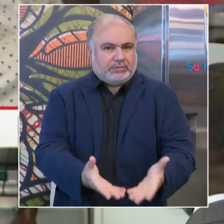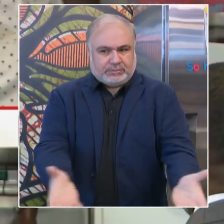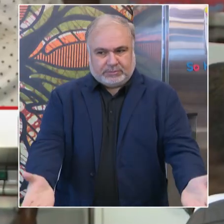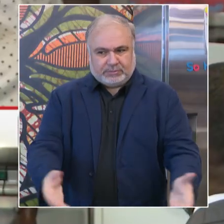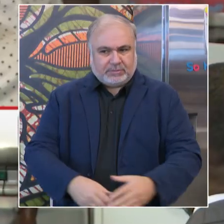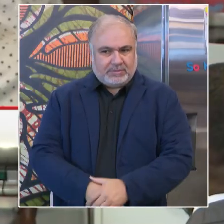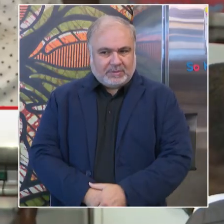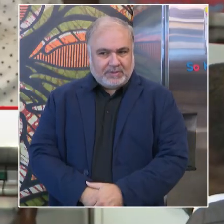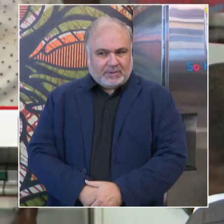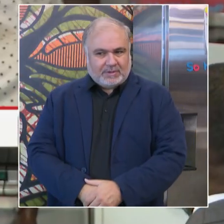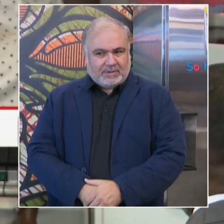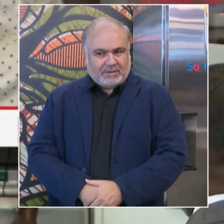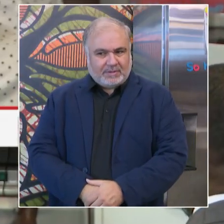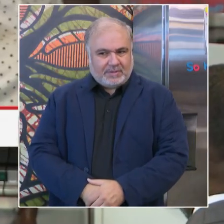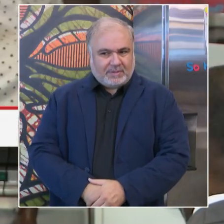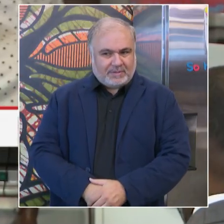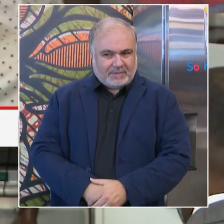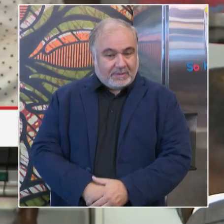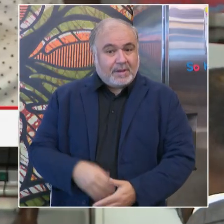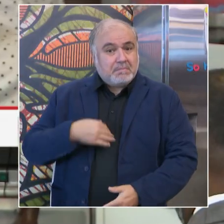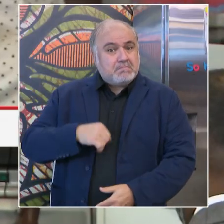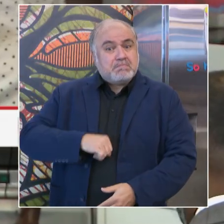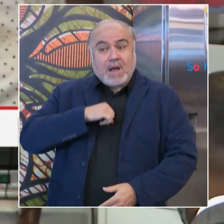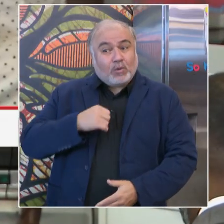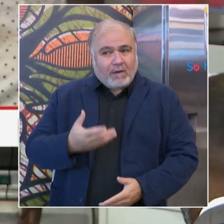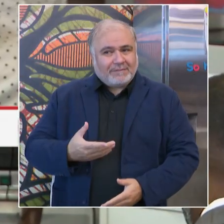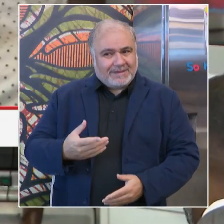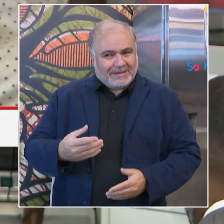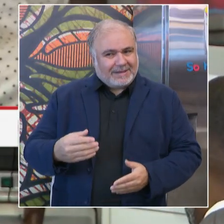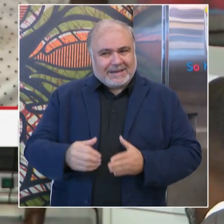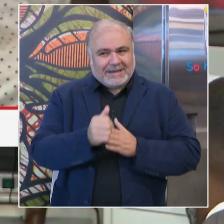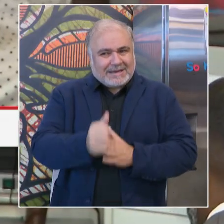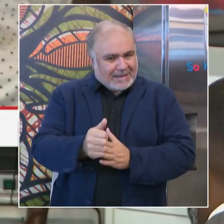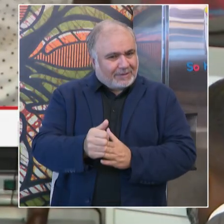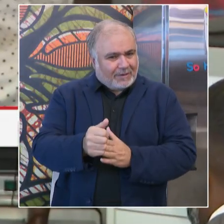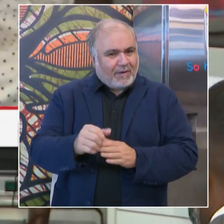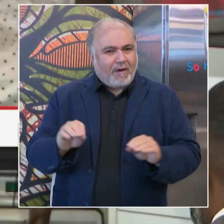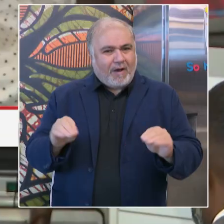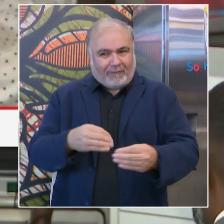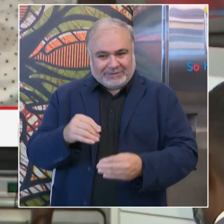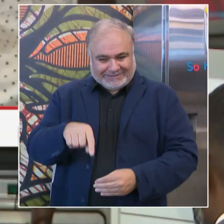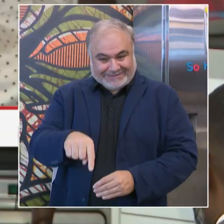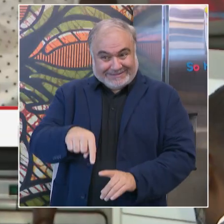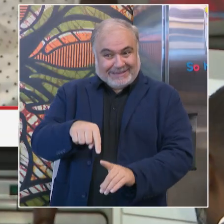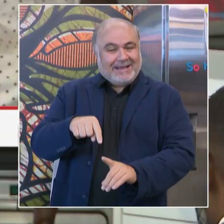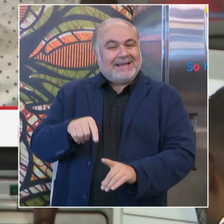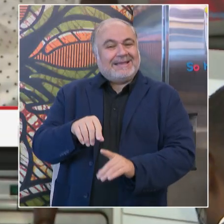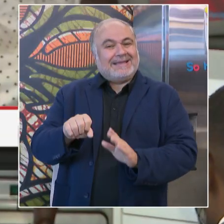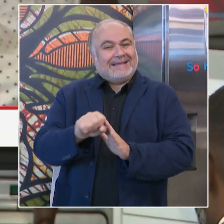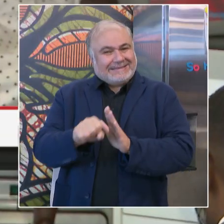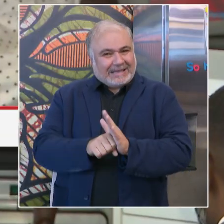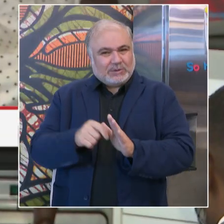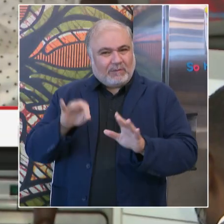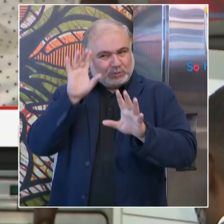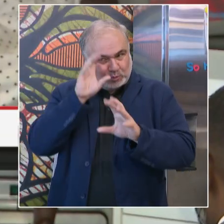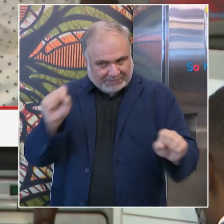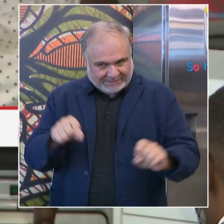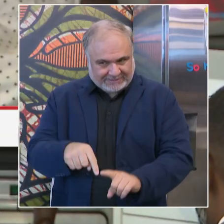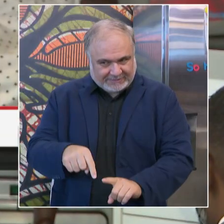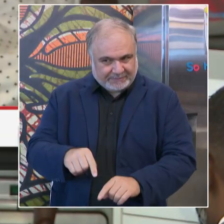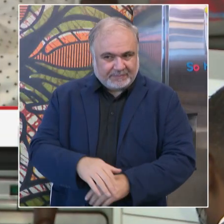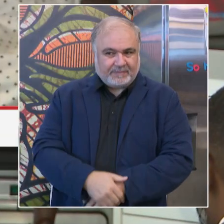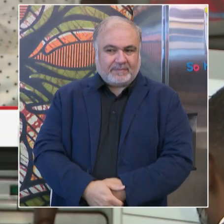State Superintendent of Education. We run this new Ward 8 ATC and